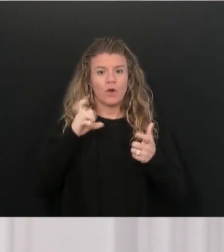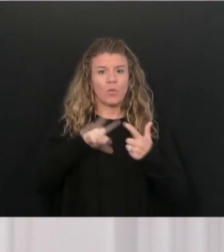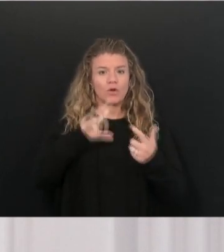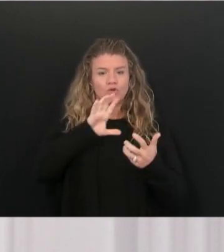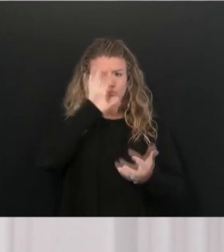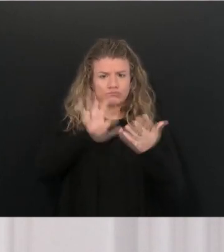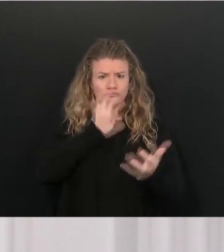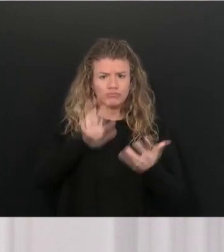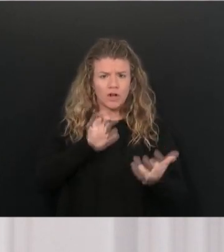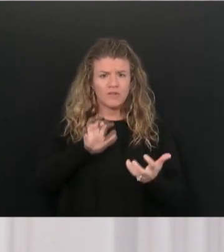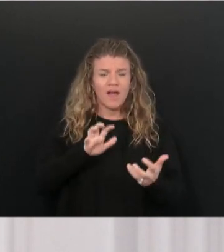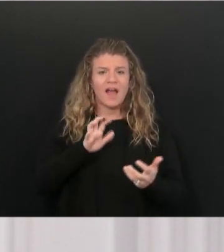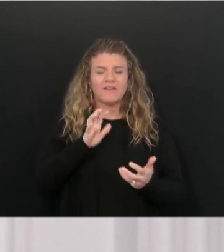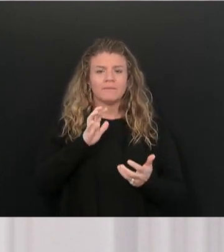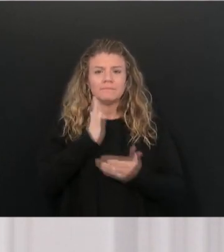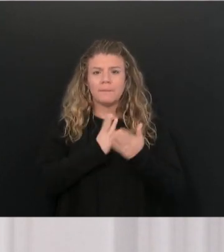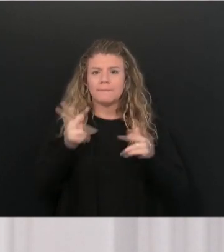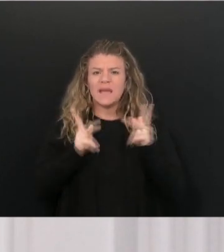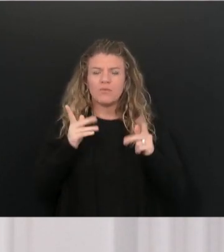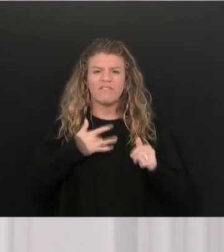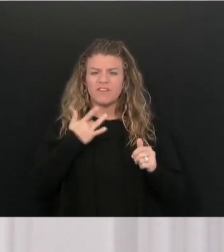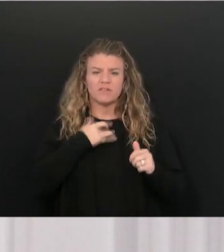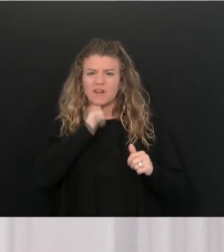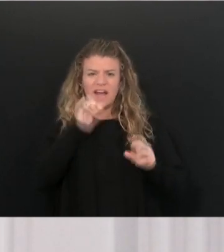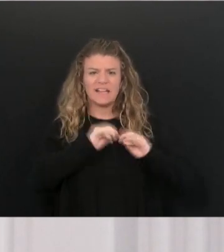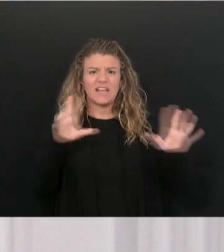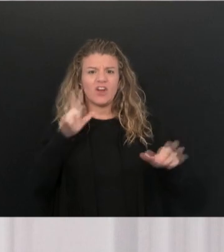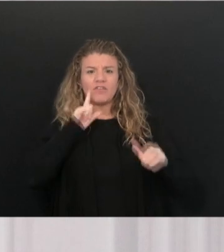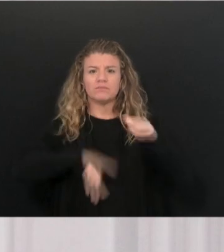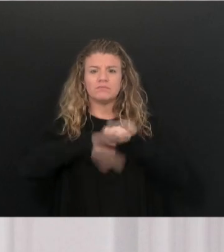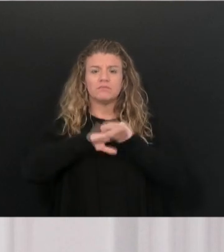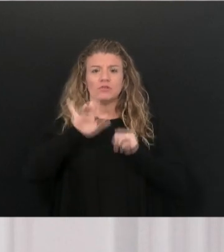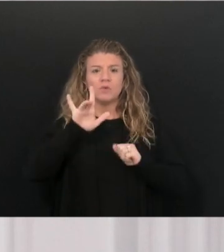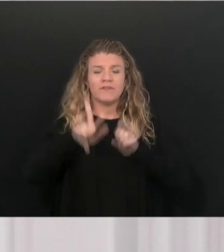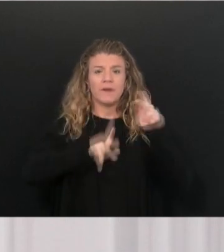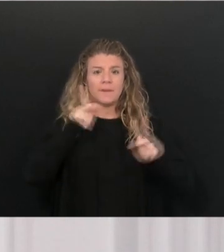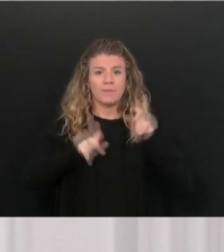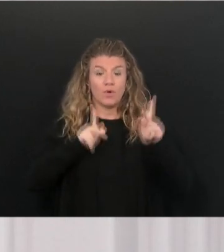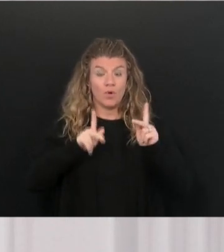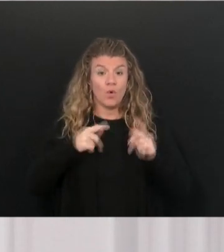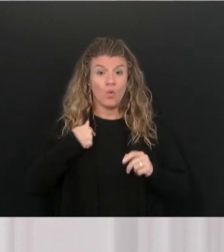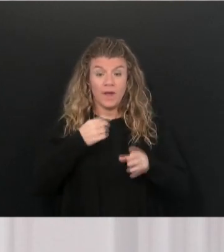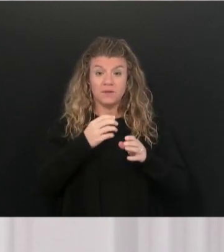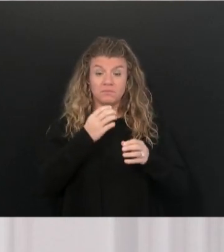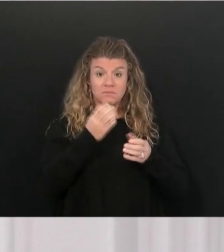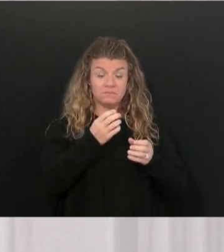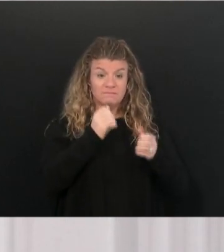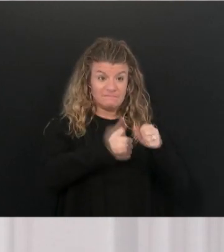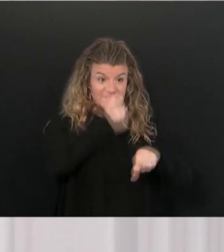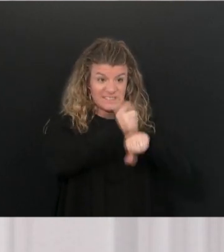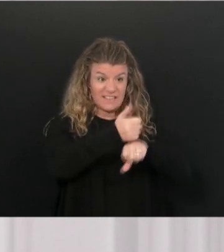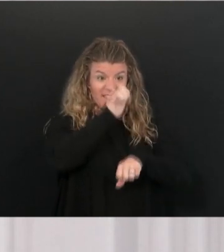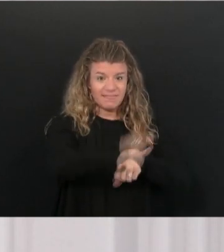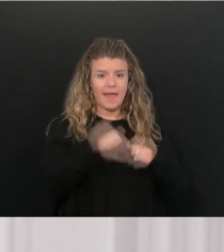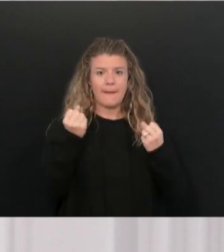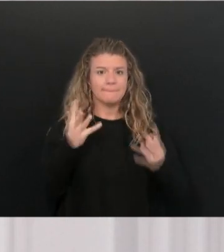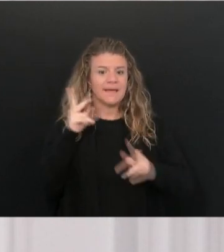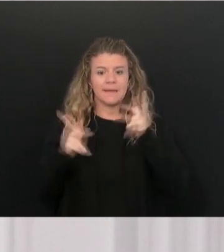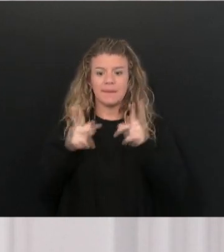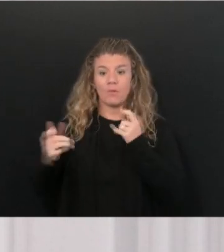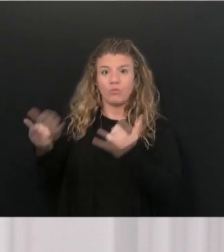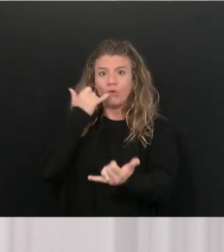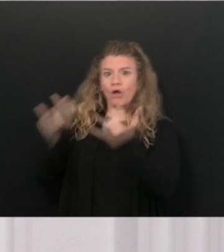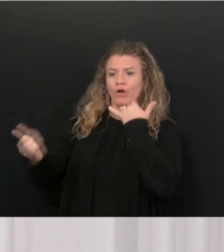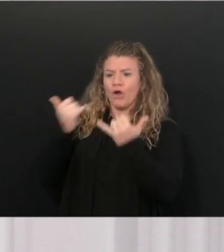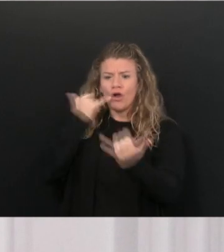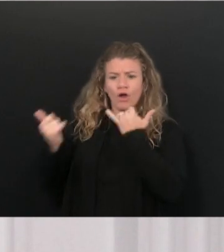public gathering. As we built these guidelines, we received multiple calls. People had questions whether this applied to them or not.